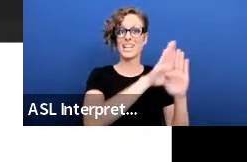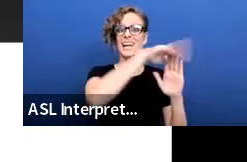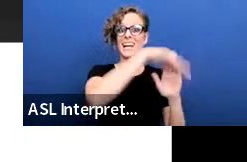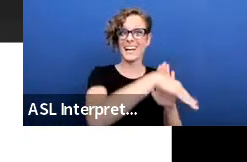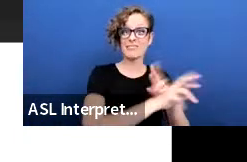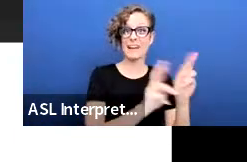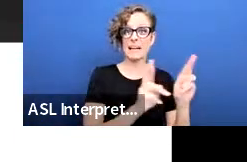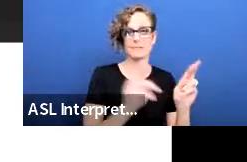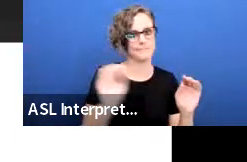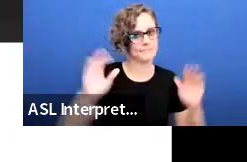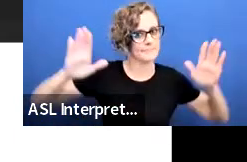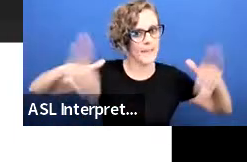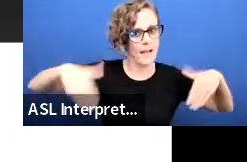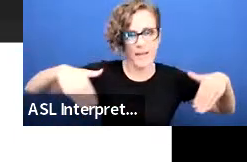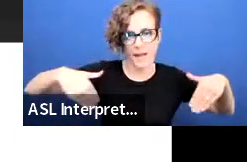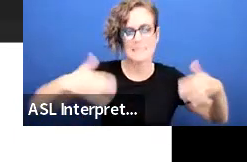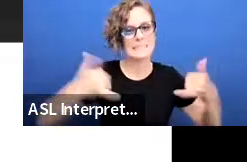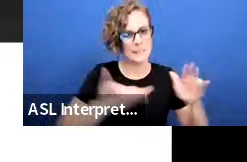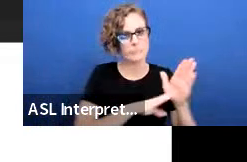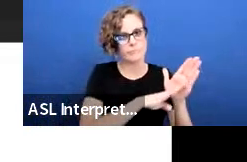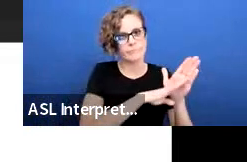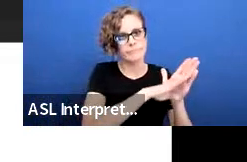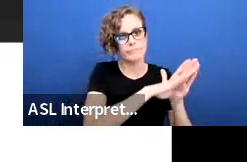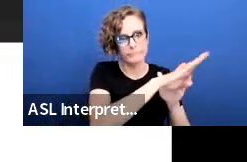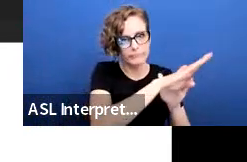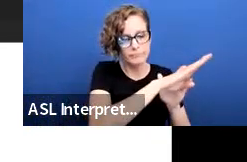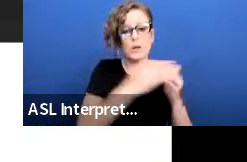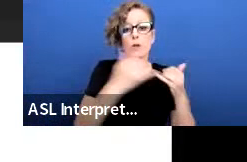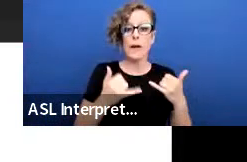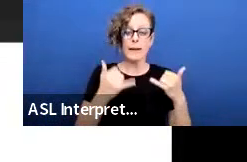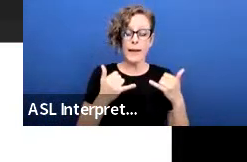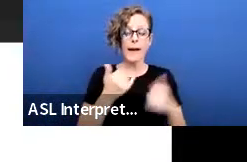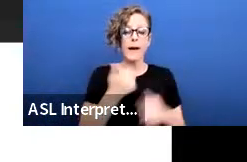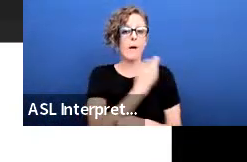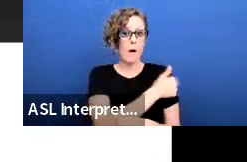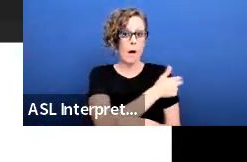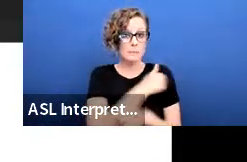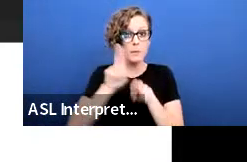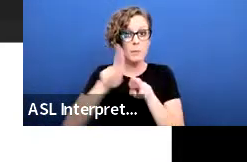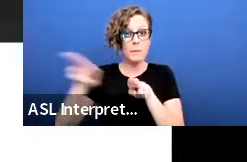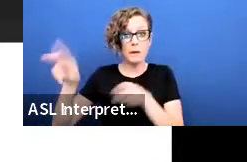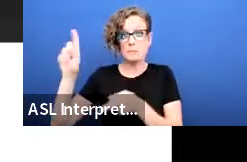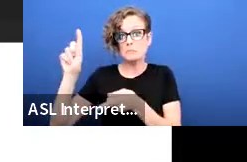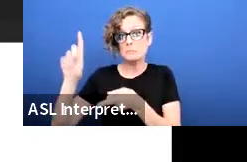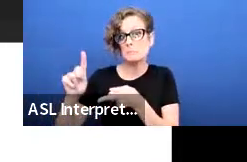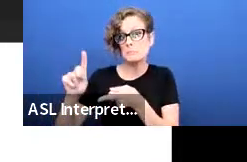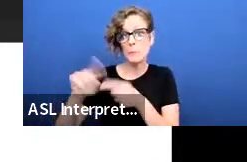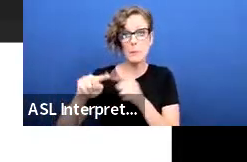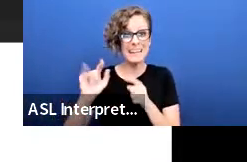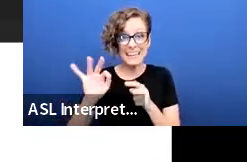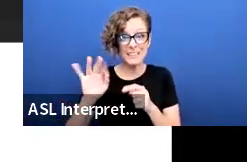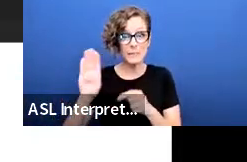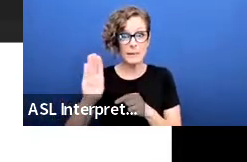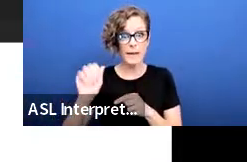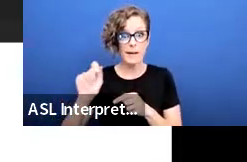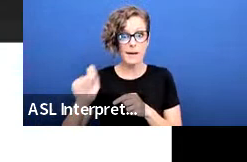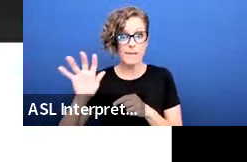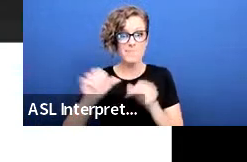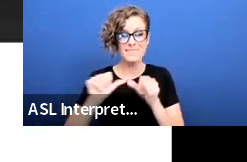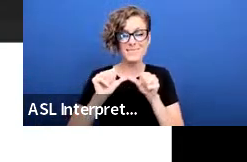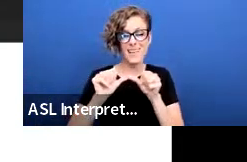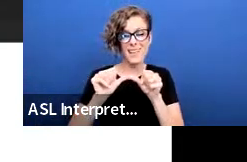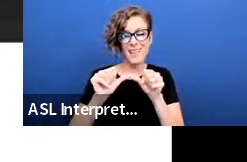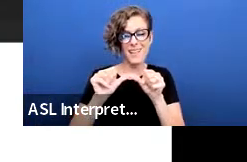to think about even if there aren't as many people in the hospital on a given day, if this is grinding on for a few months,